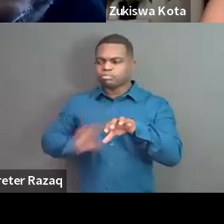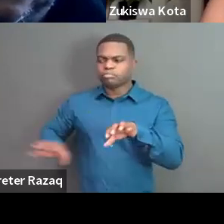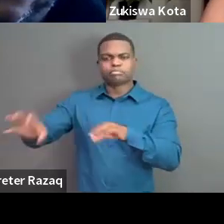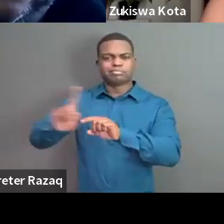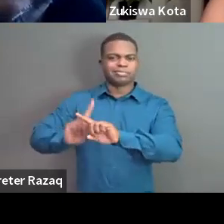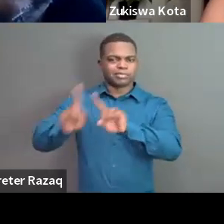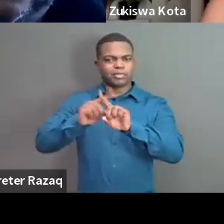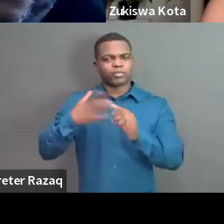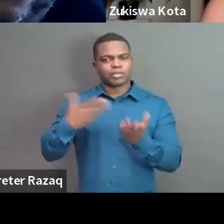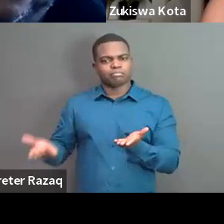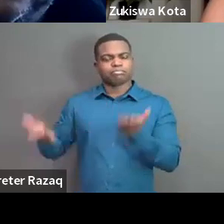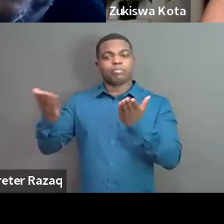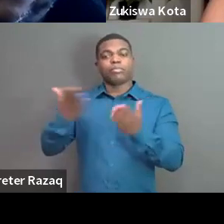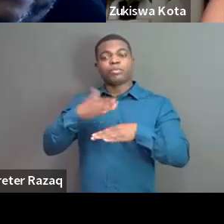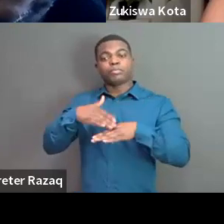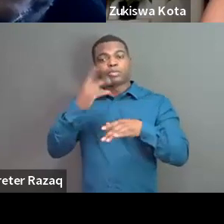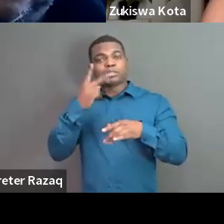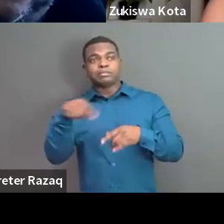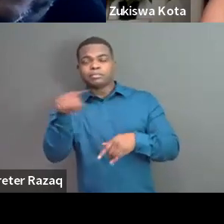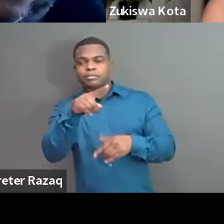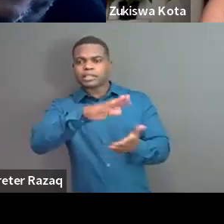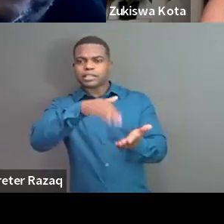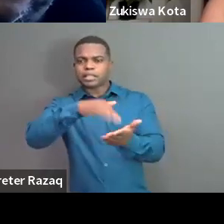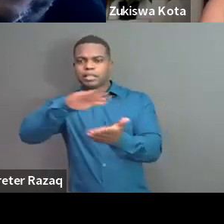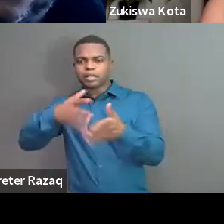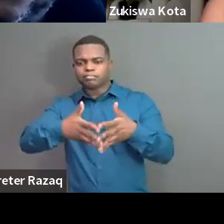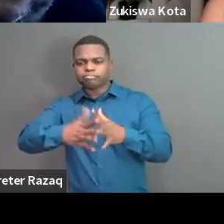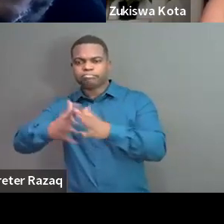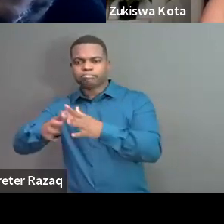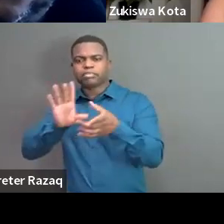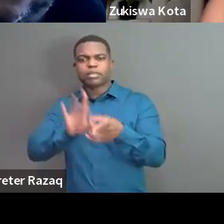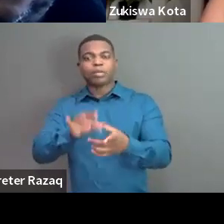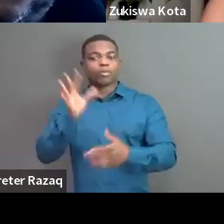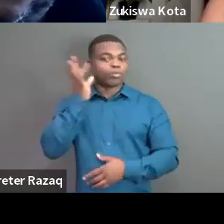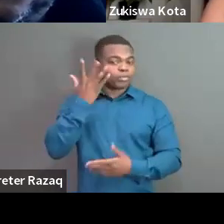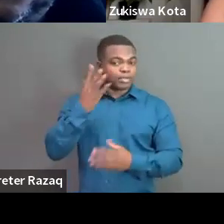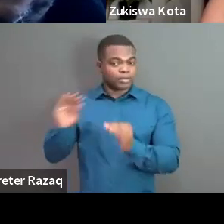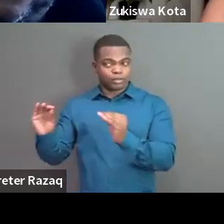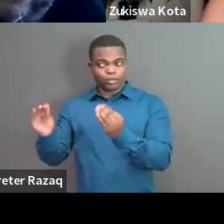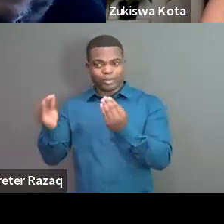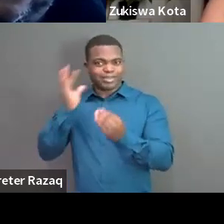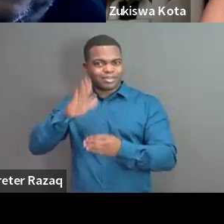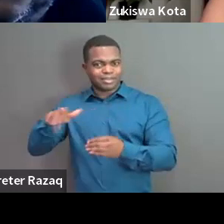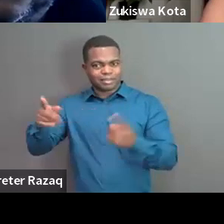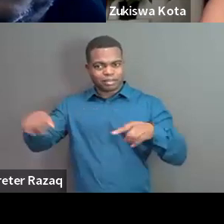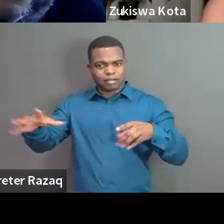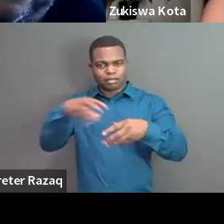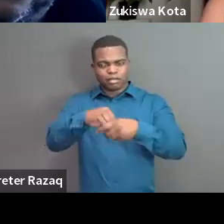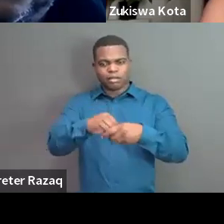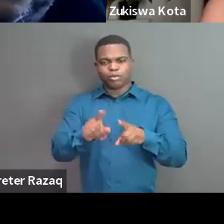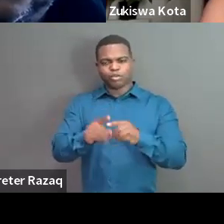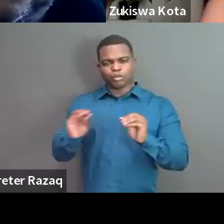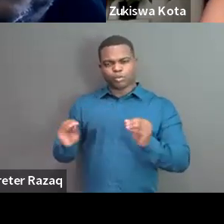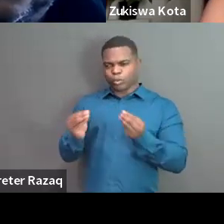online have perpetually been, the young people. And so for me, I think it's very critical for us as